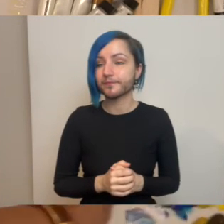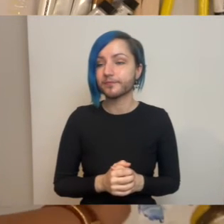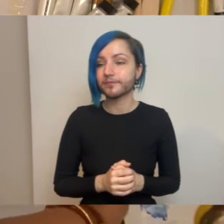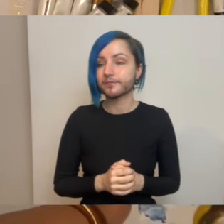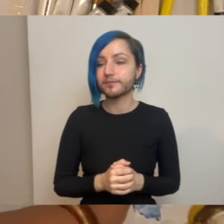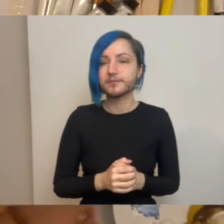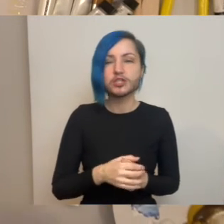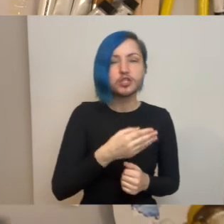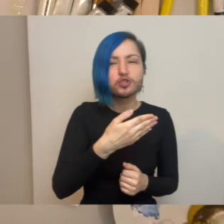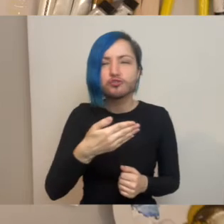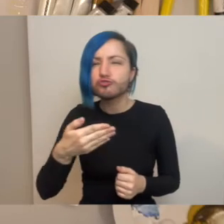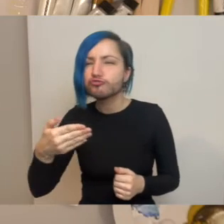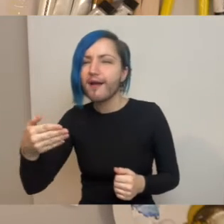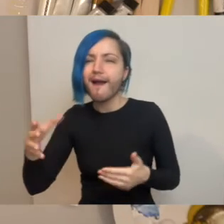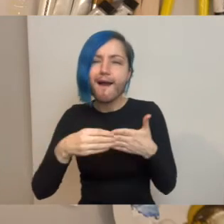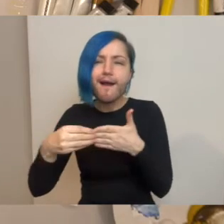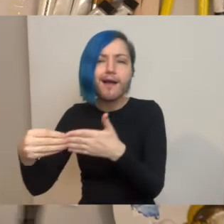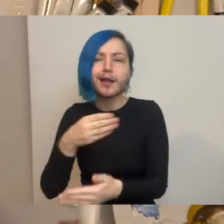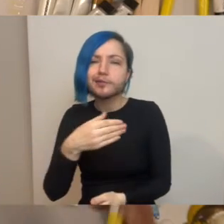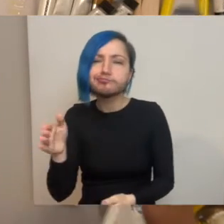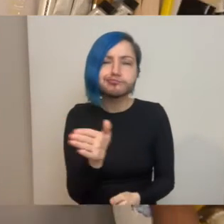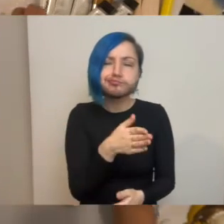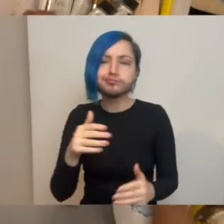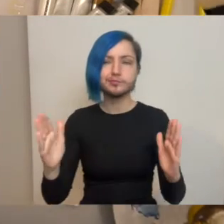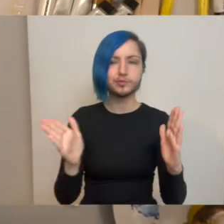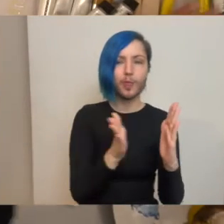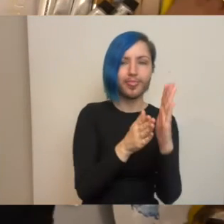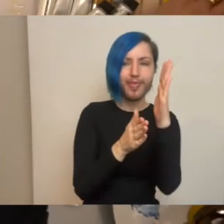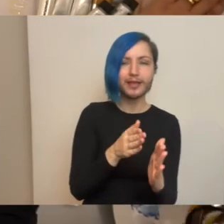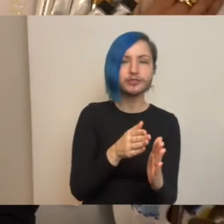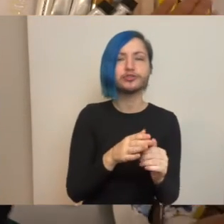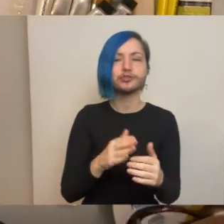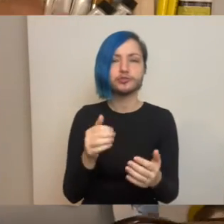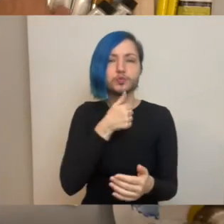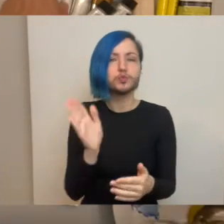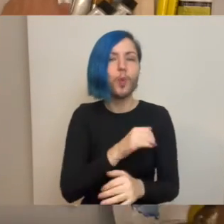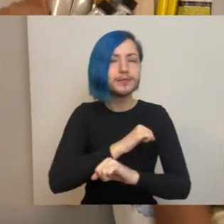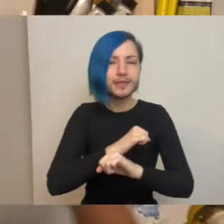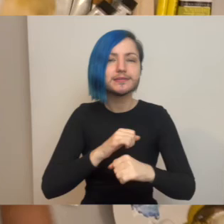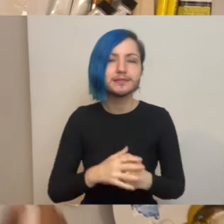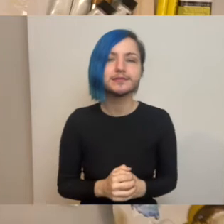and just get even more excited.